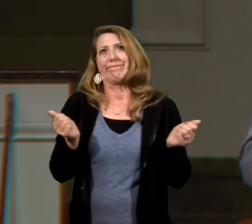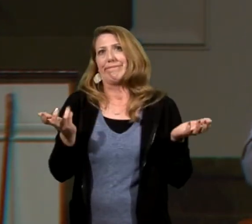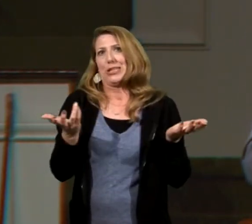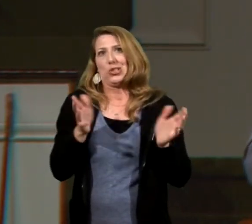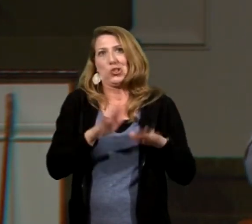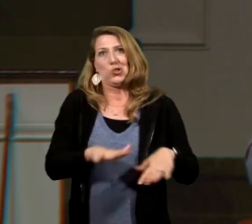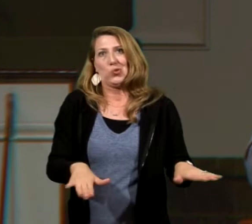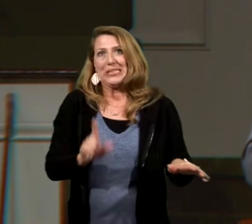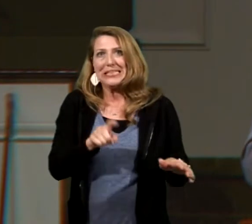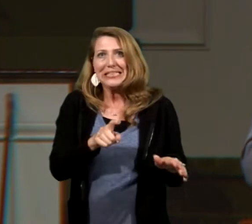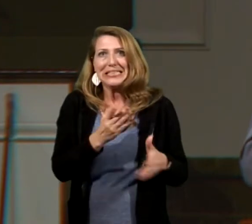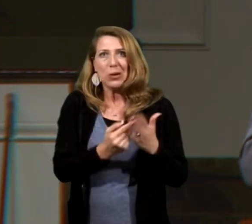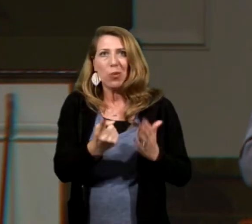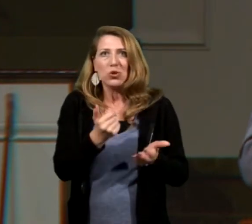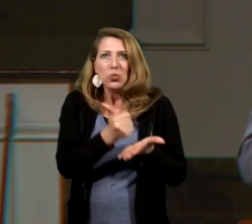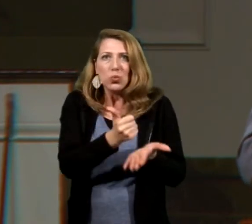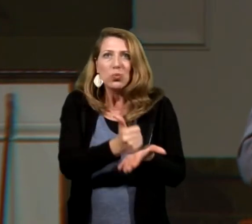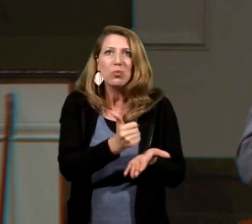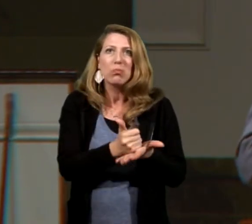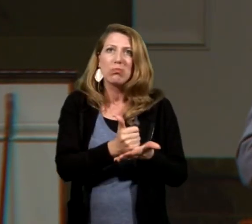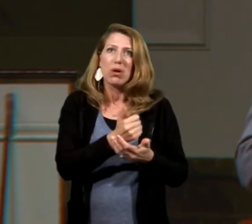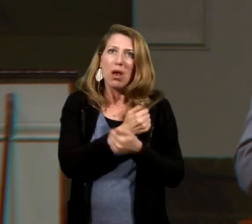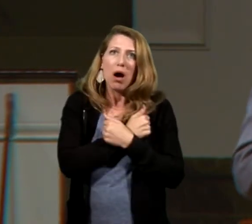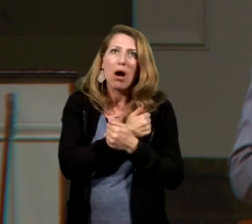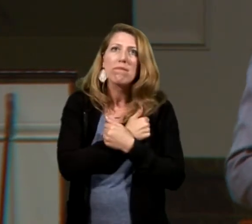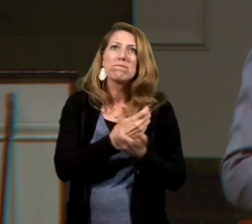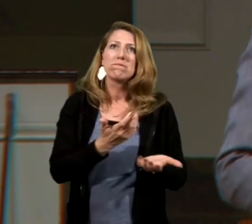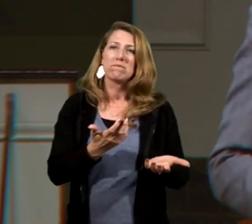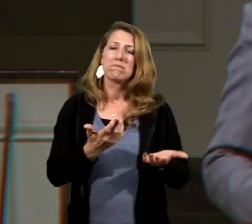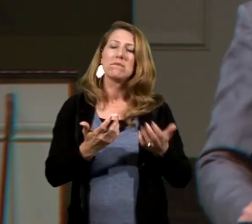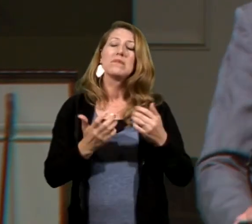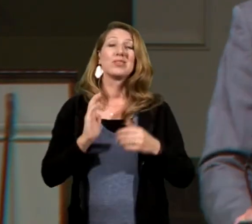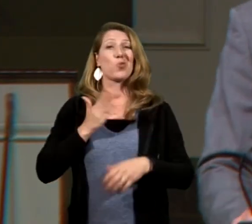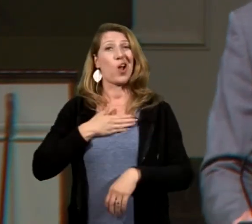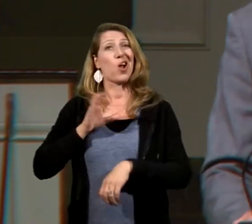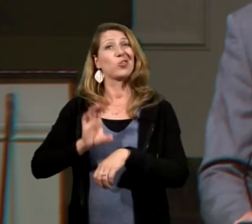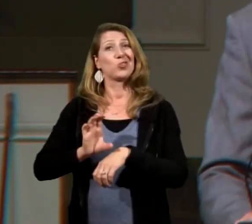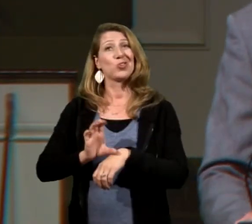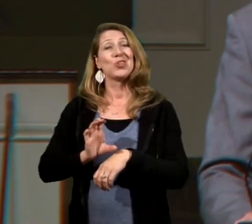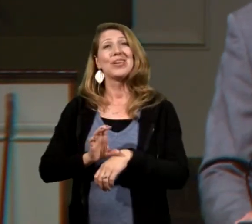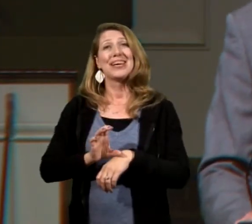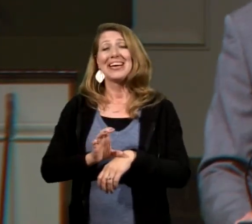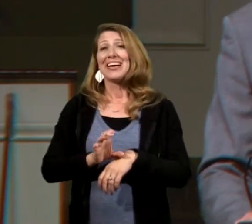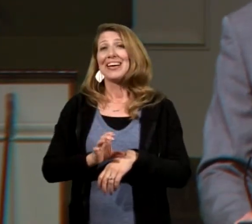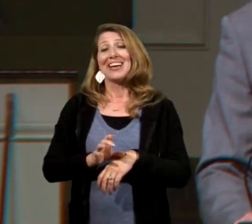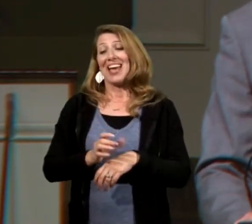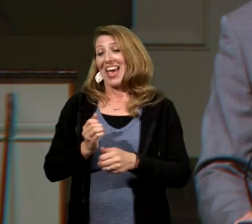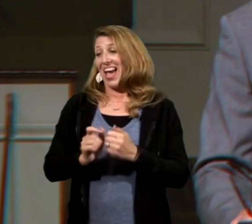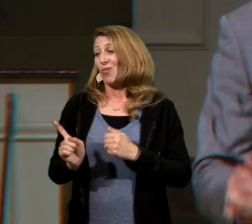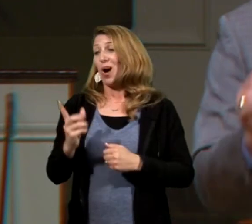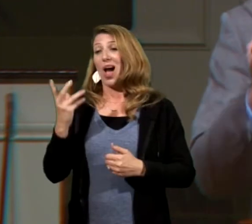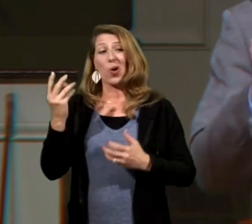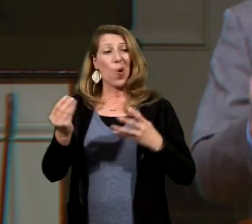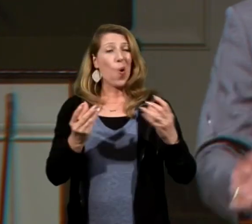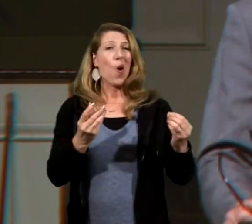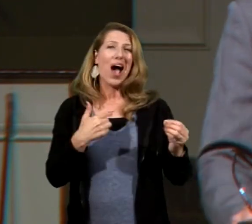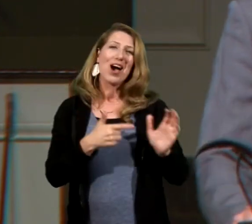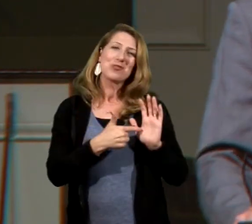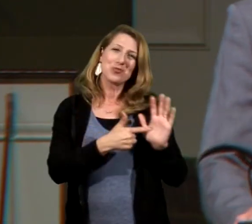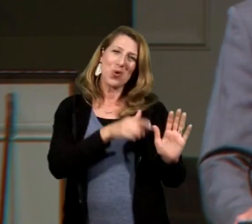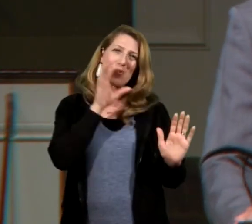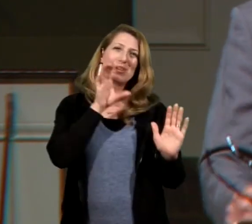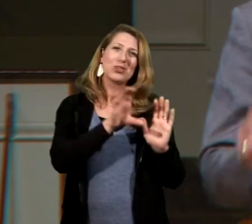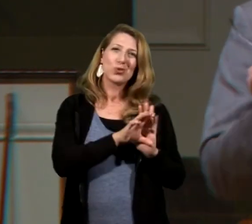needed someone to love her through some very difficult times. And our church, I go wherever I go, I oftentimes, and I showed you a picture